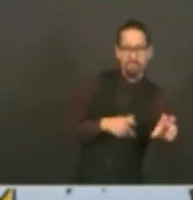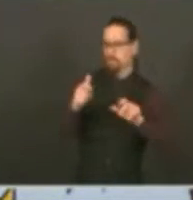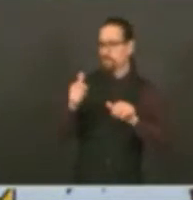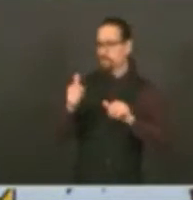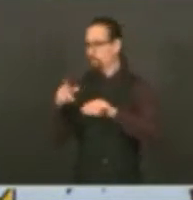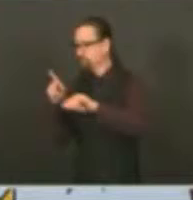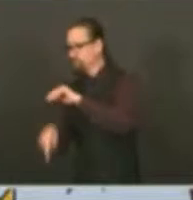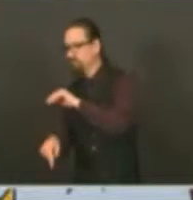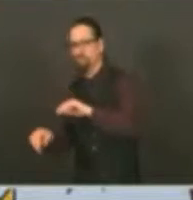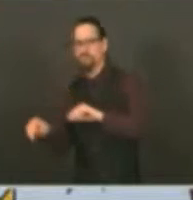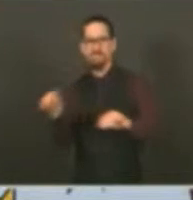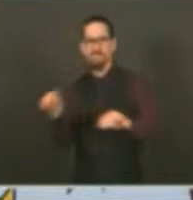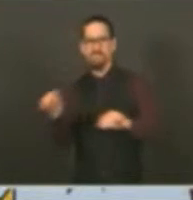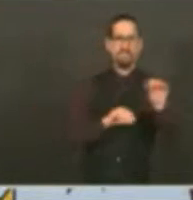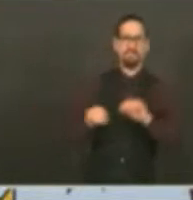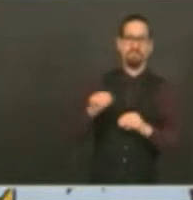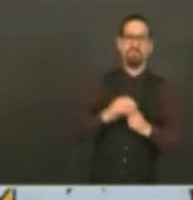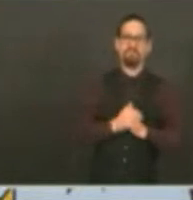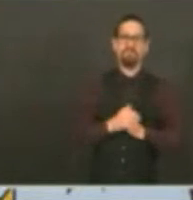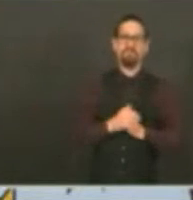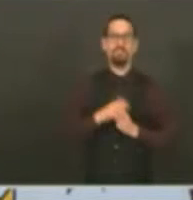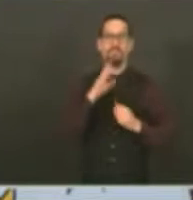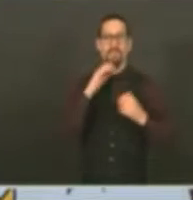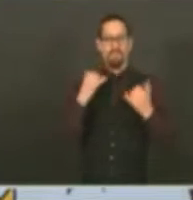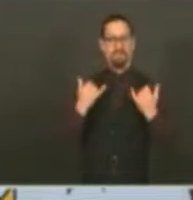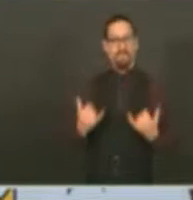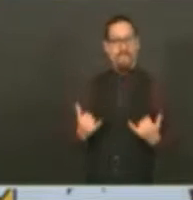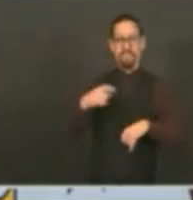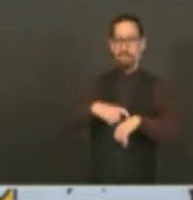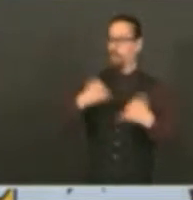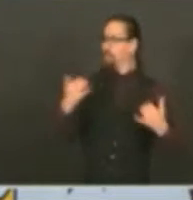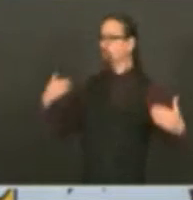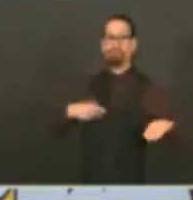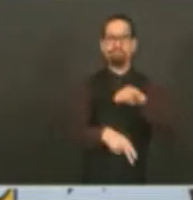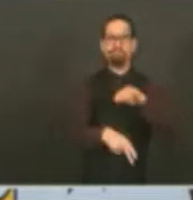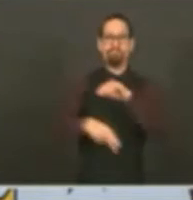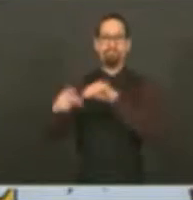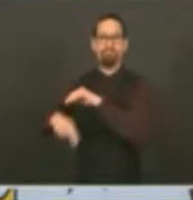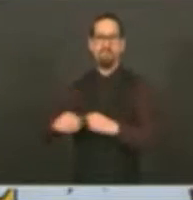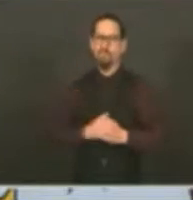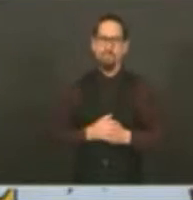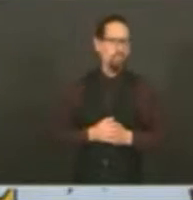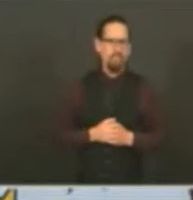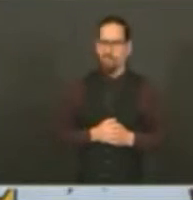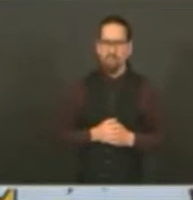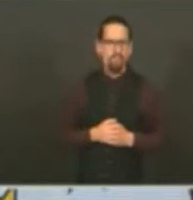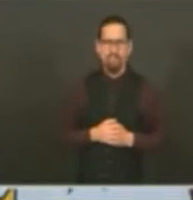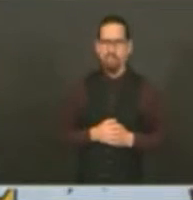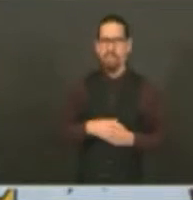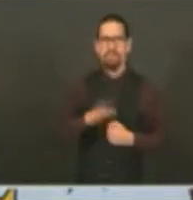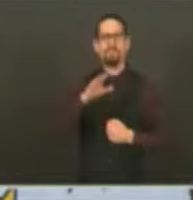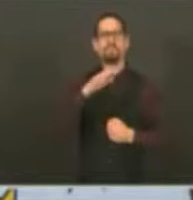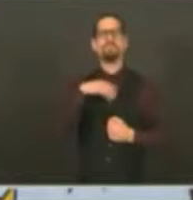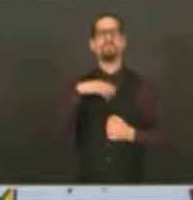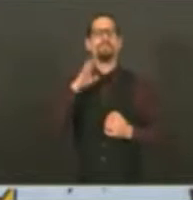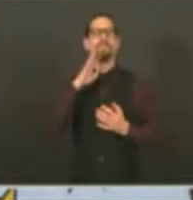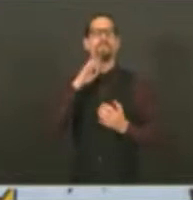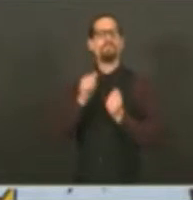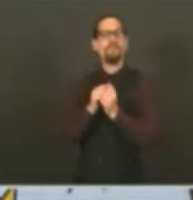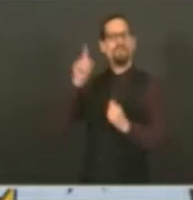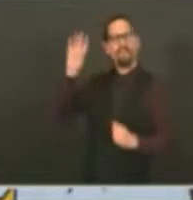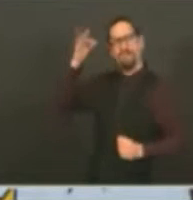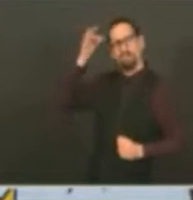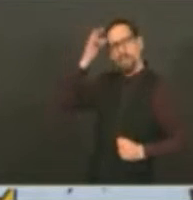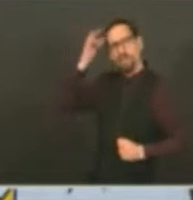austerity. And don't just believe me. Talk to the chairman of the Fed, talk to the economic experts. The